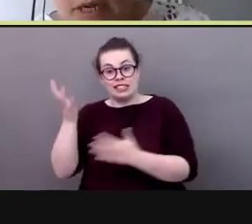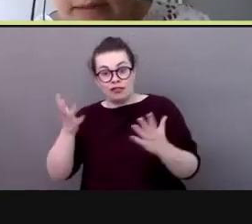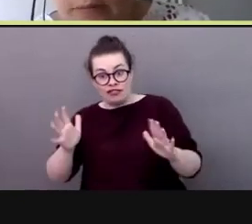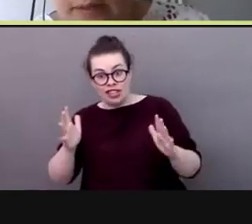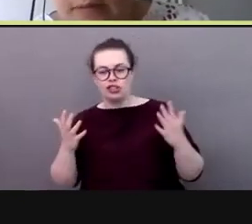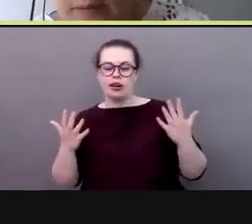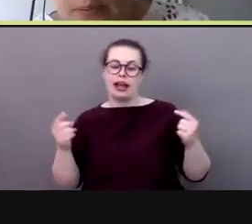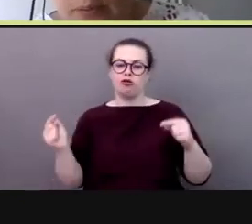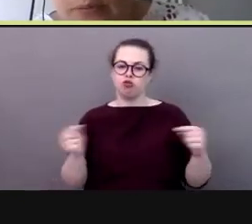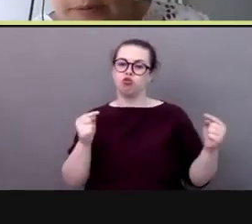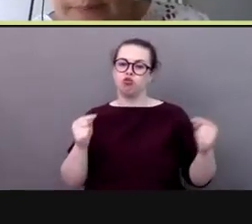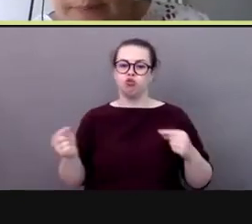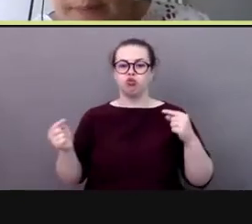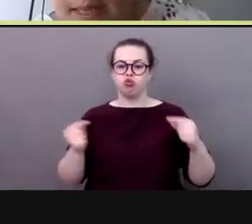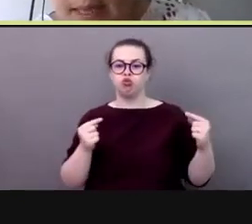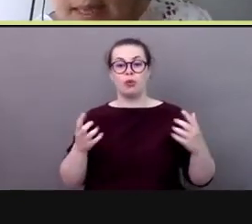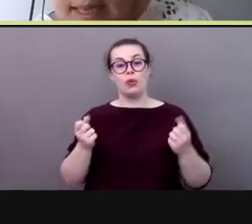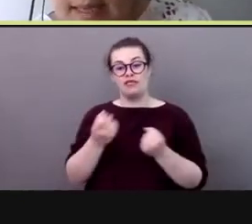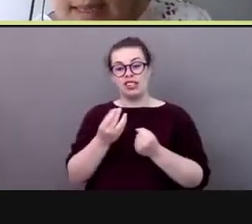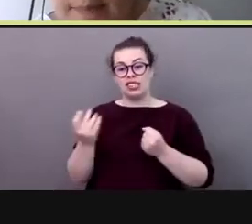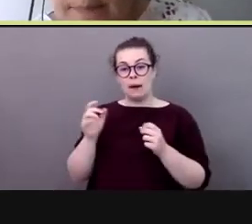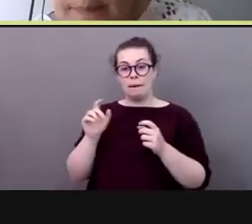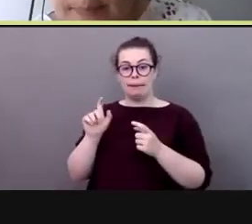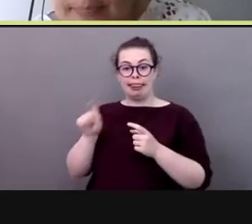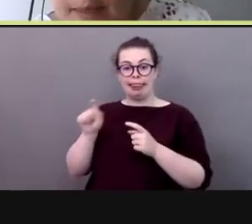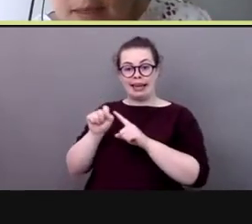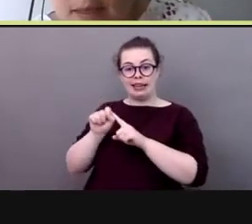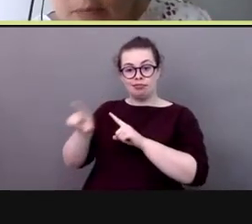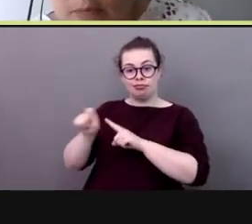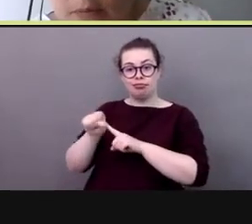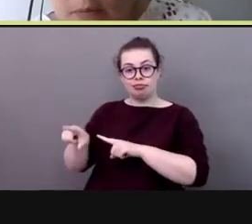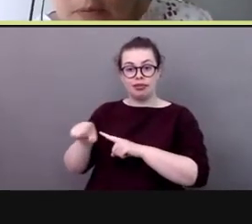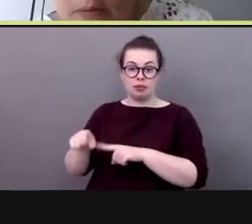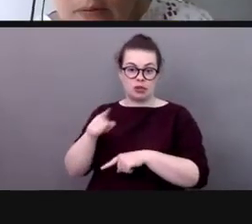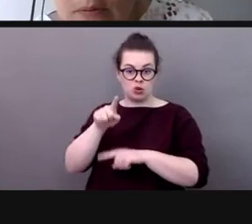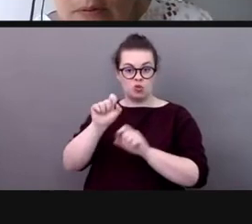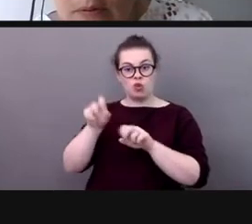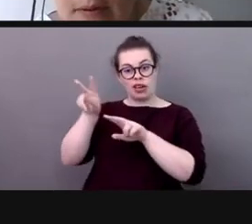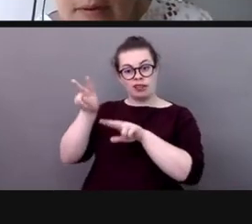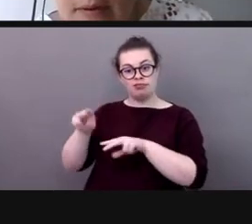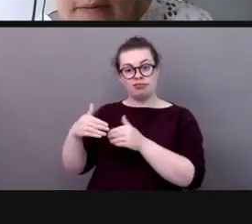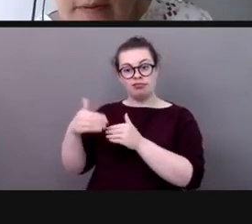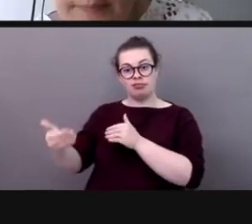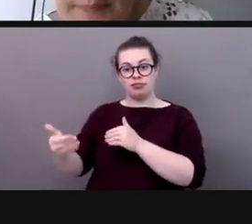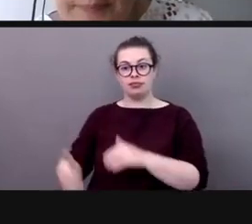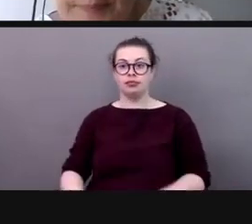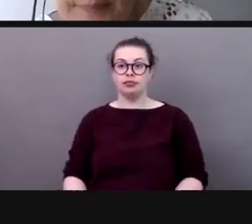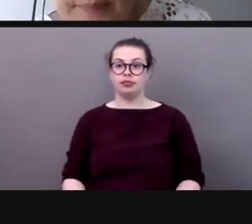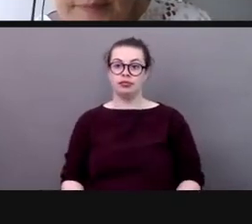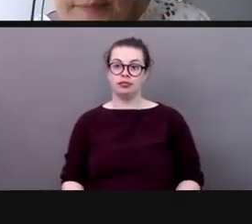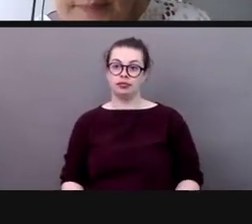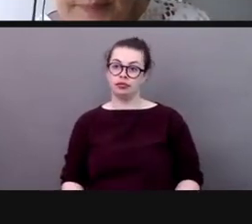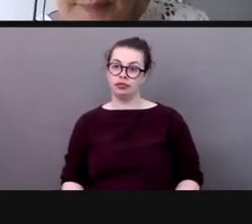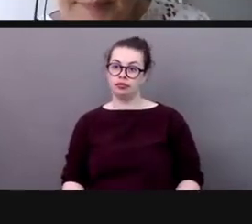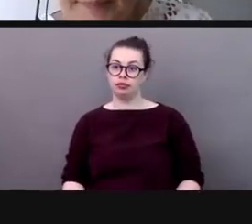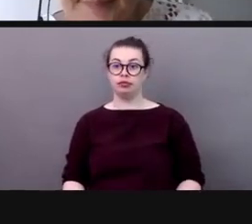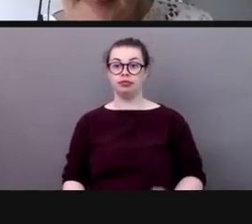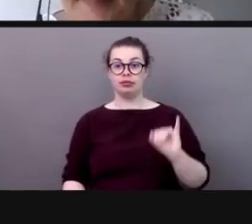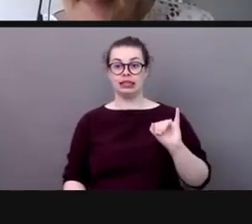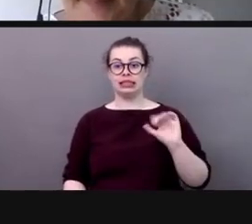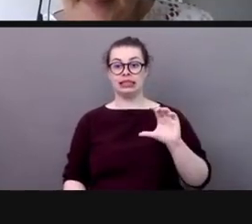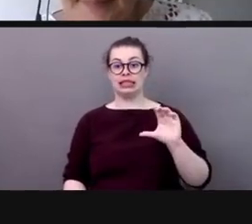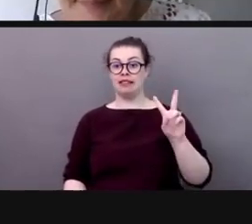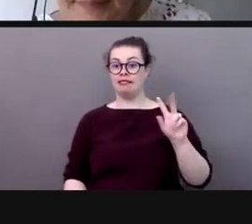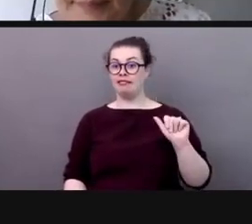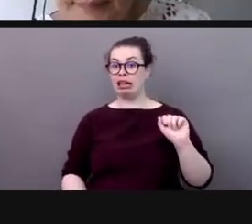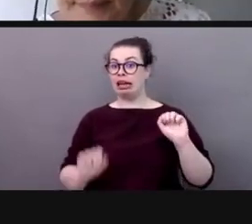in the chat. We can repost them. From ICVA side, I can quickly give an